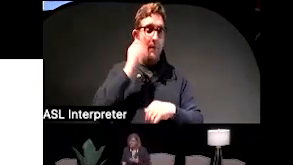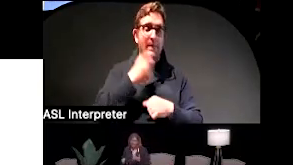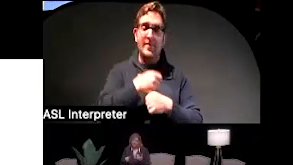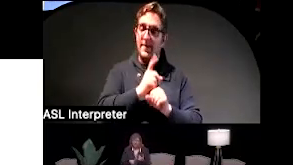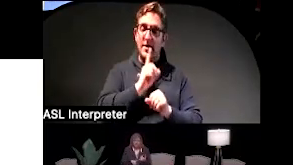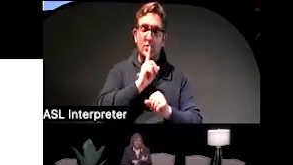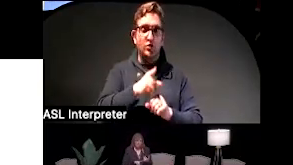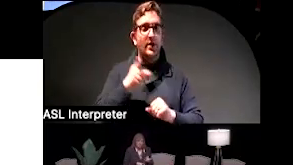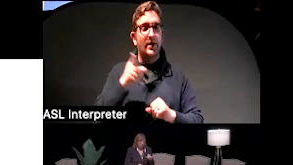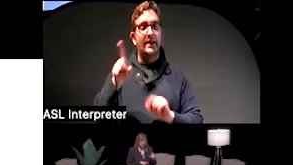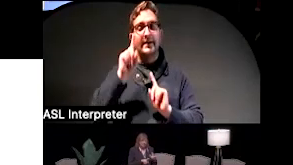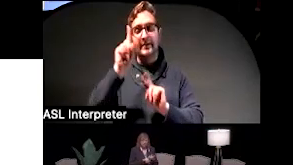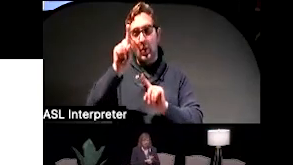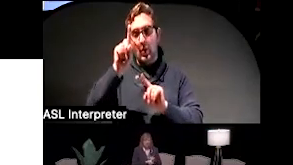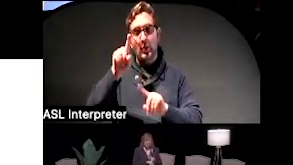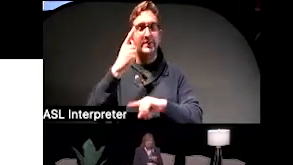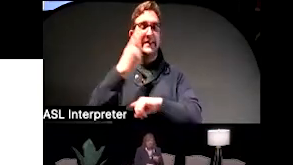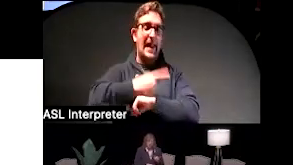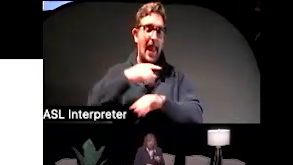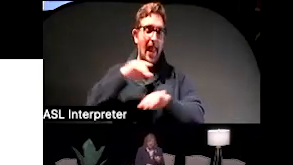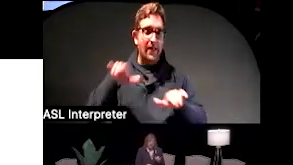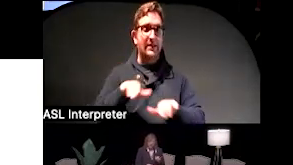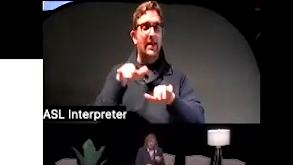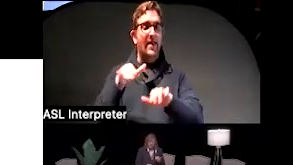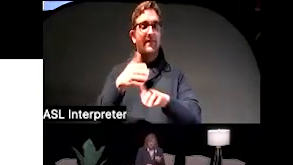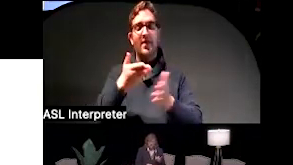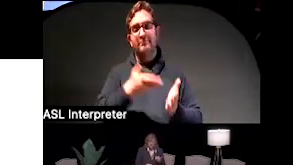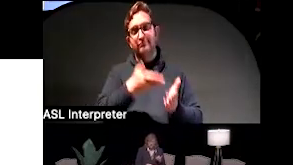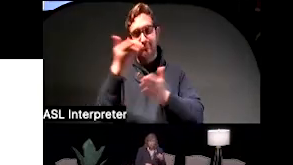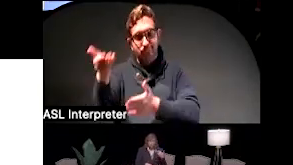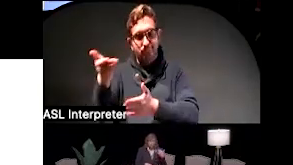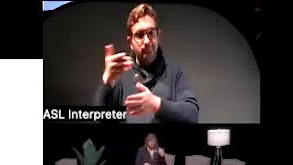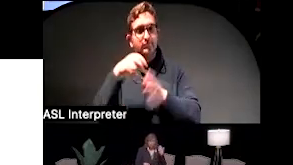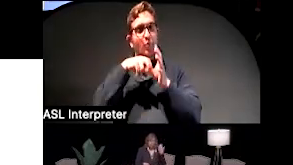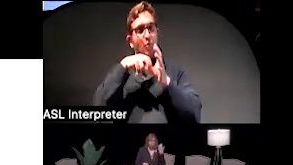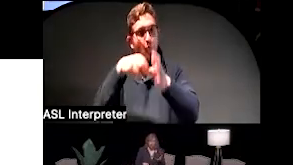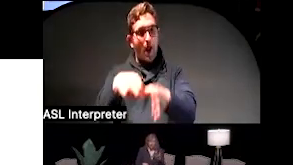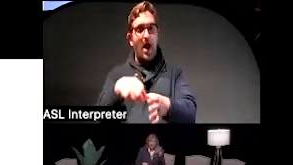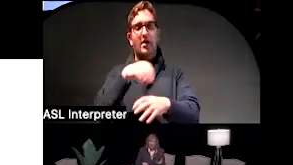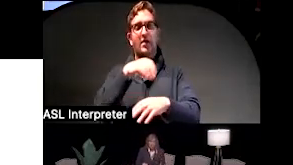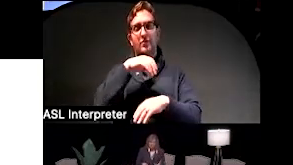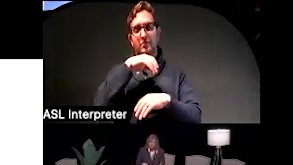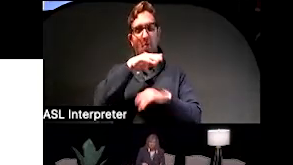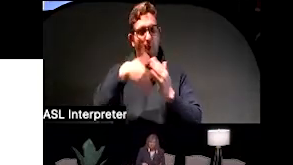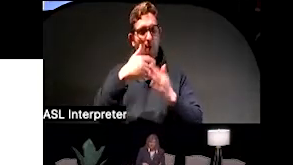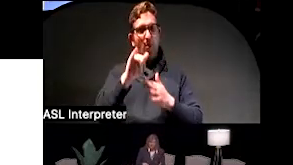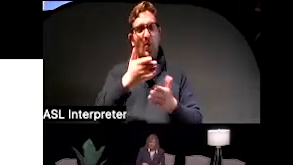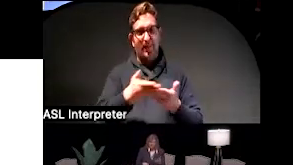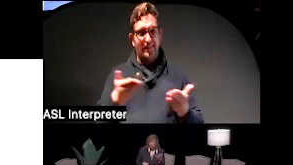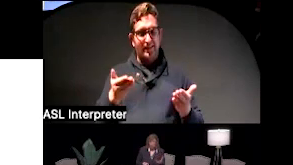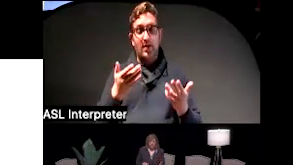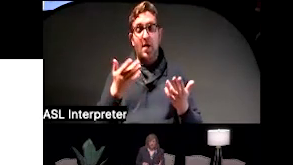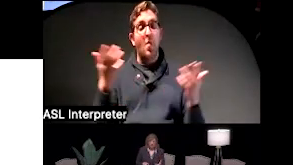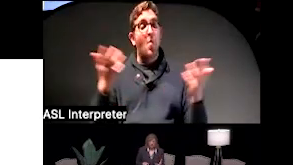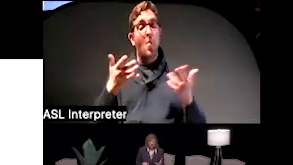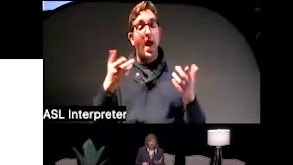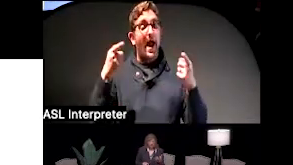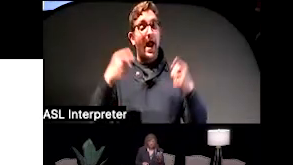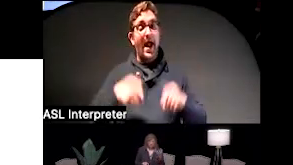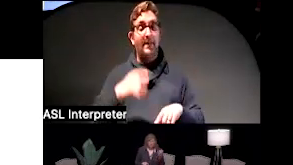to day activities. They transport him, all of those things. What happens